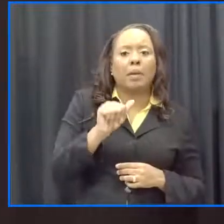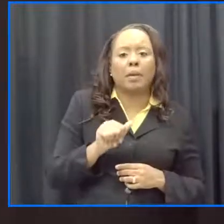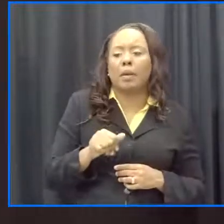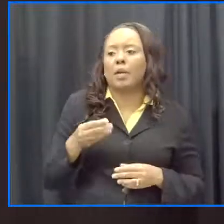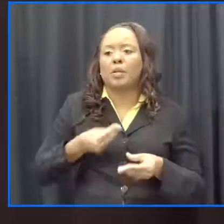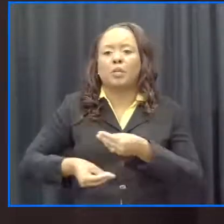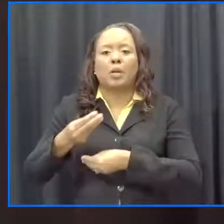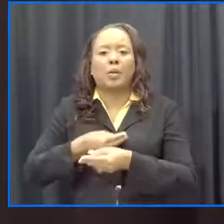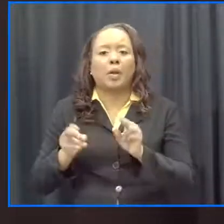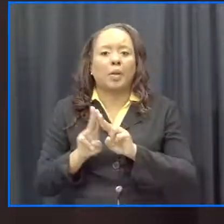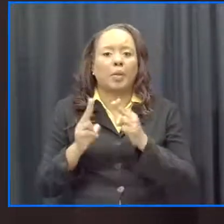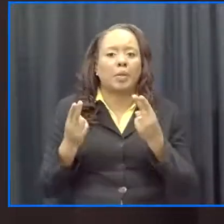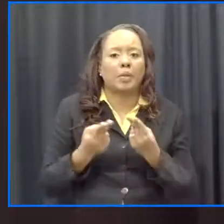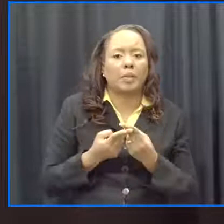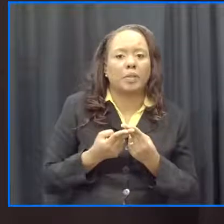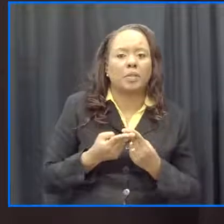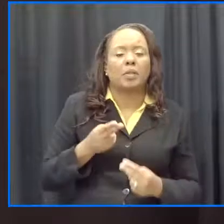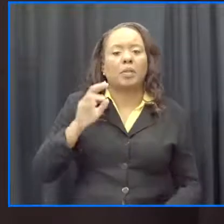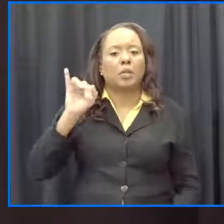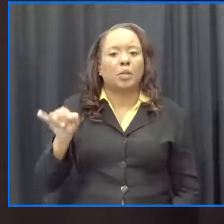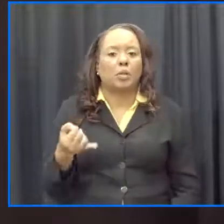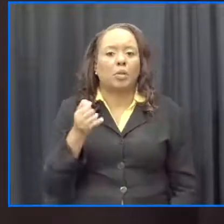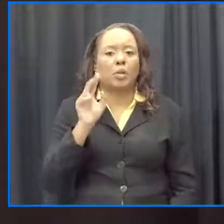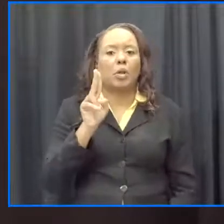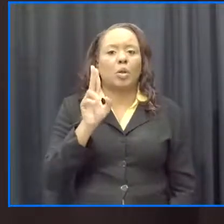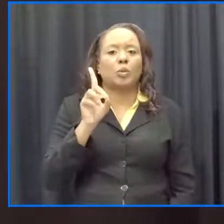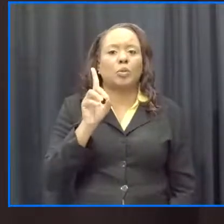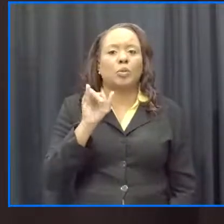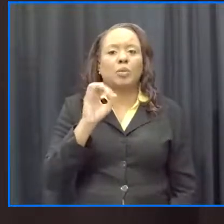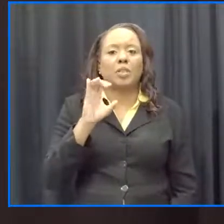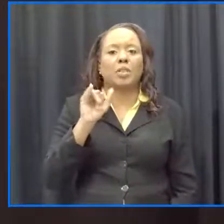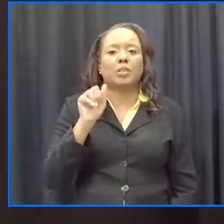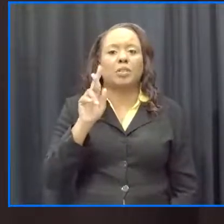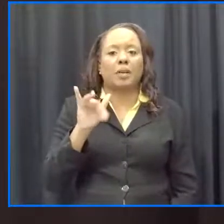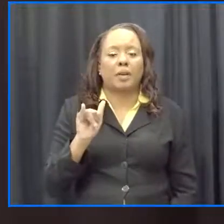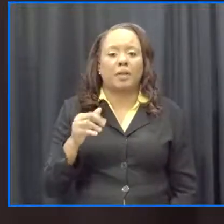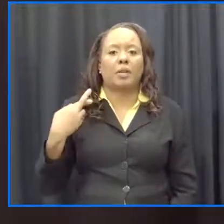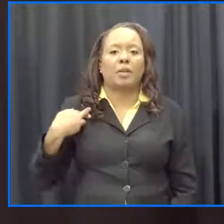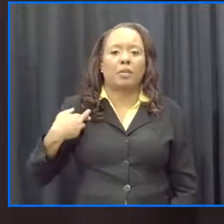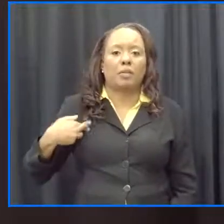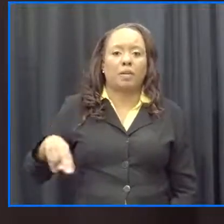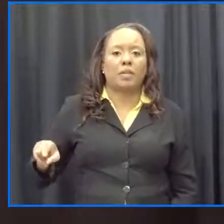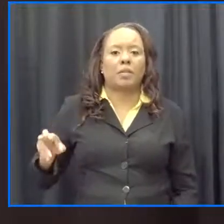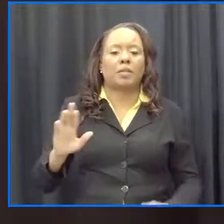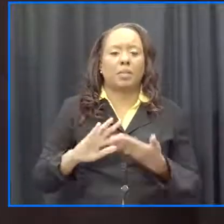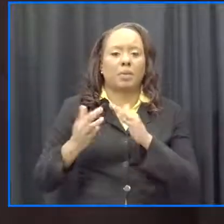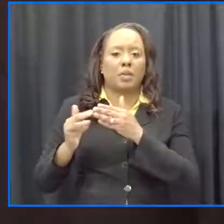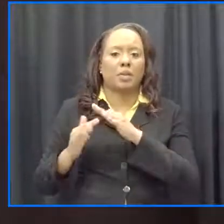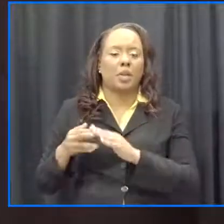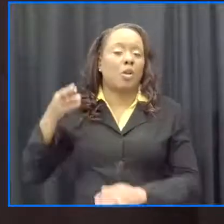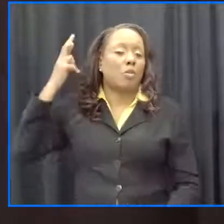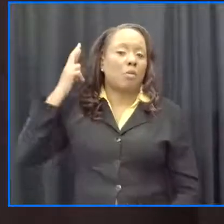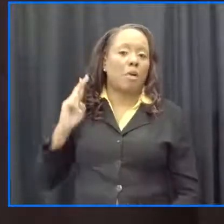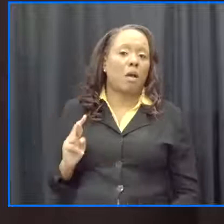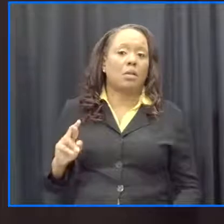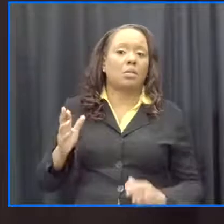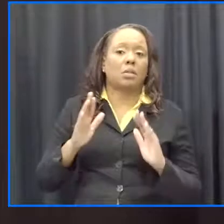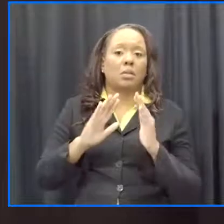media, trade unions, business organizations, the religious community, and the Rastafarian